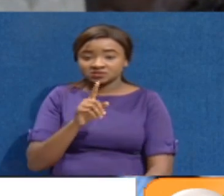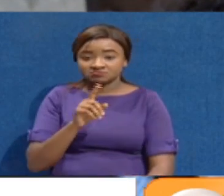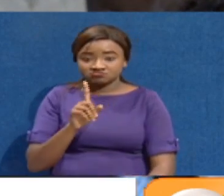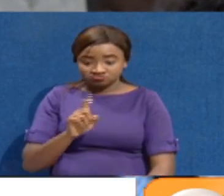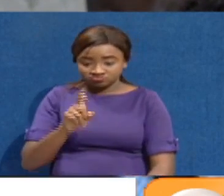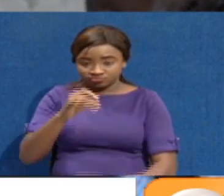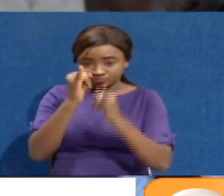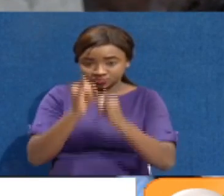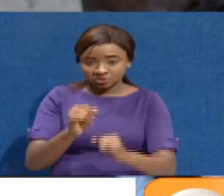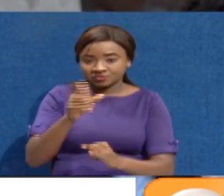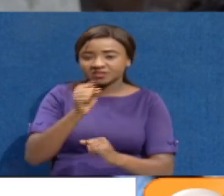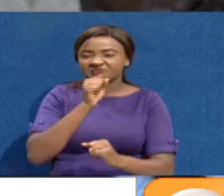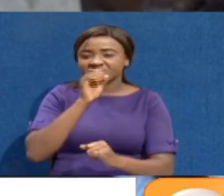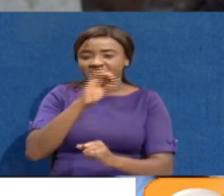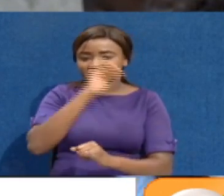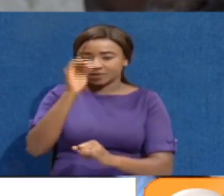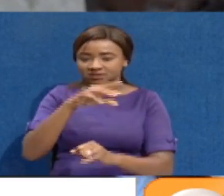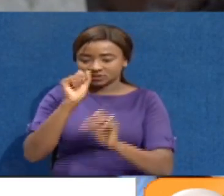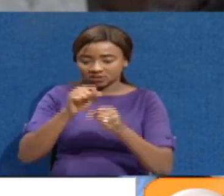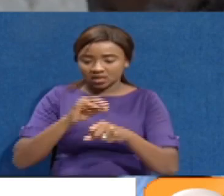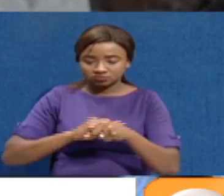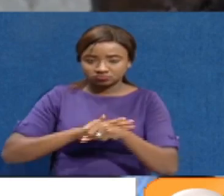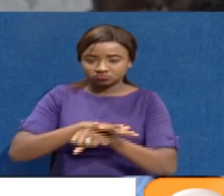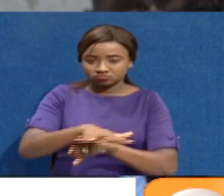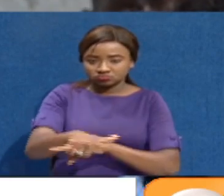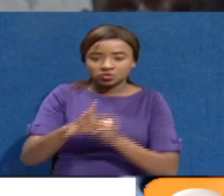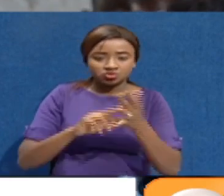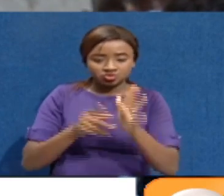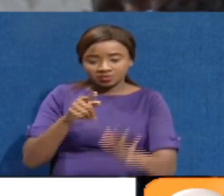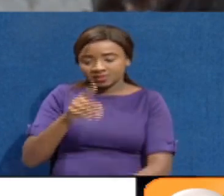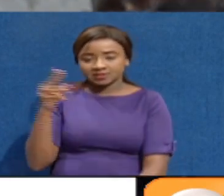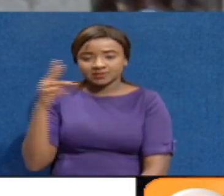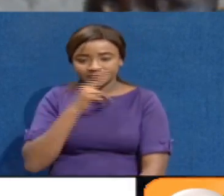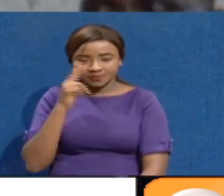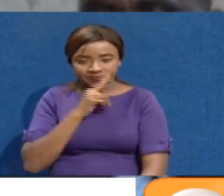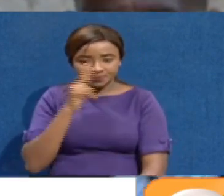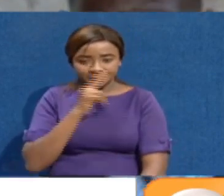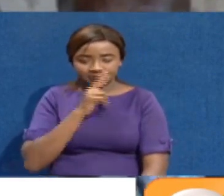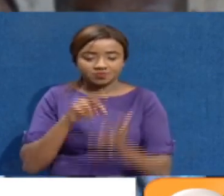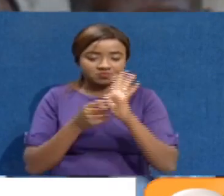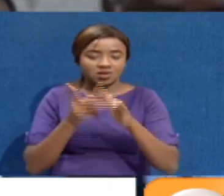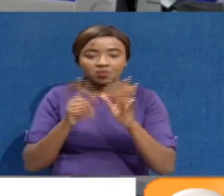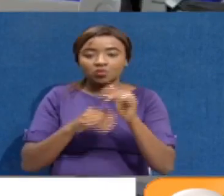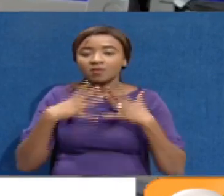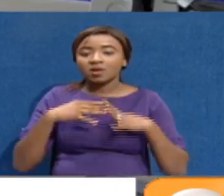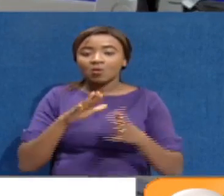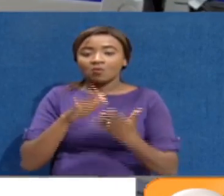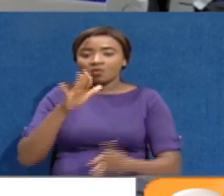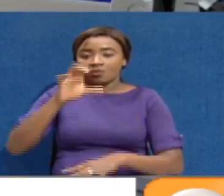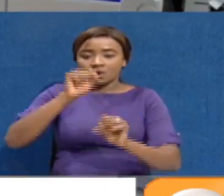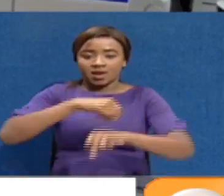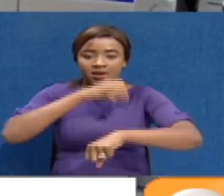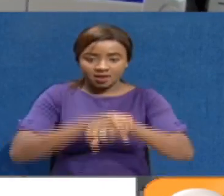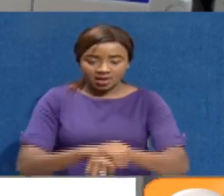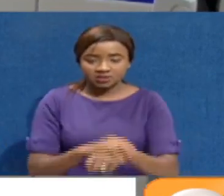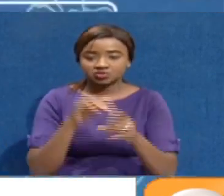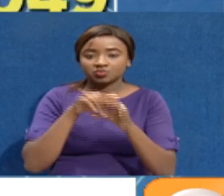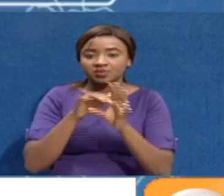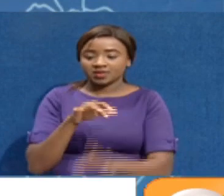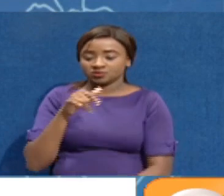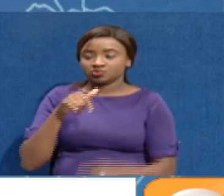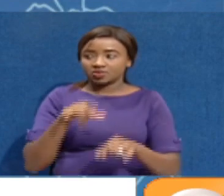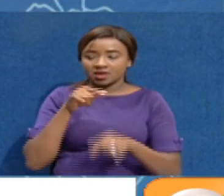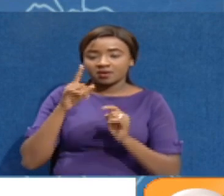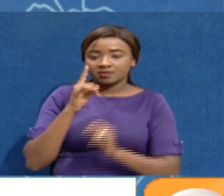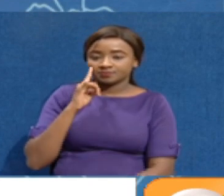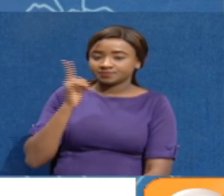transmissible, therefore posing a significant risk in that more people will be infected. In the last 24 hours, 186